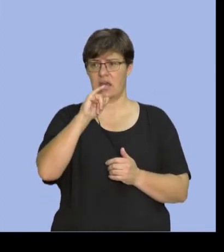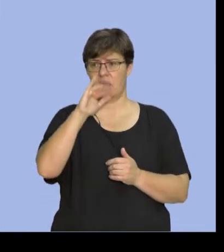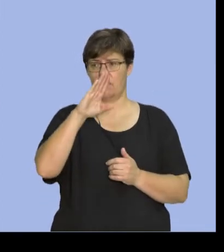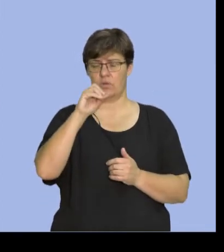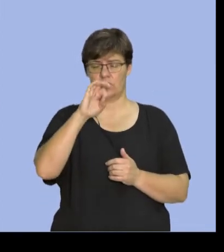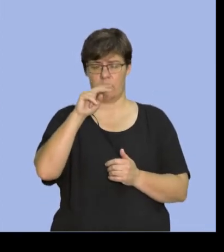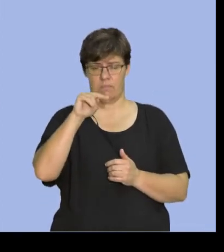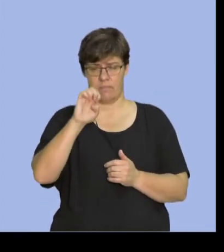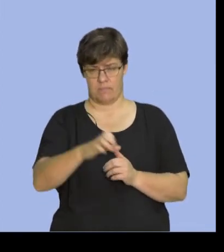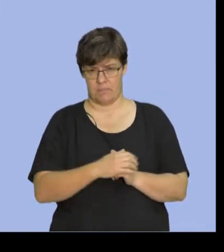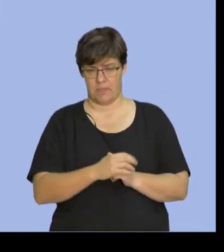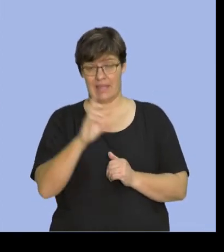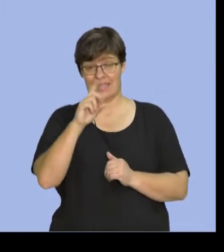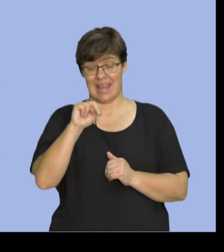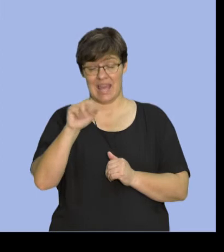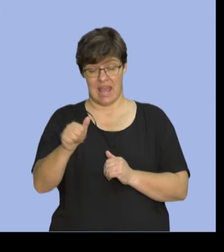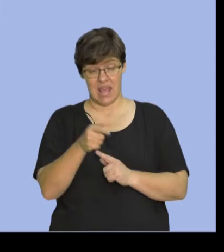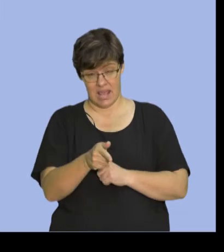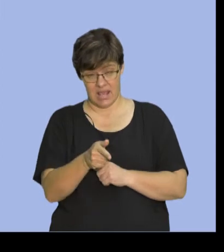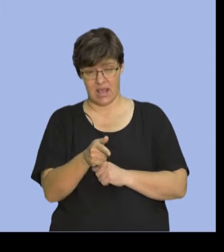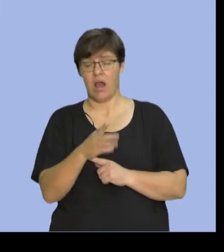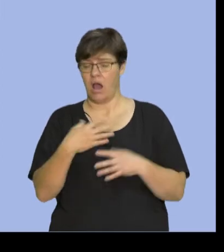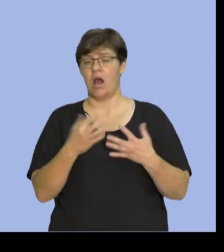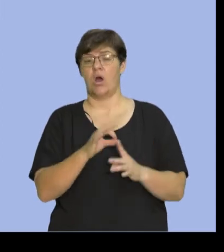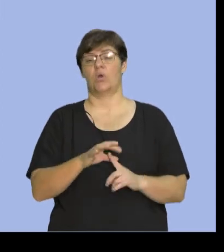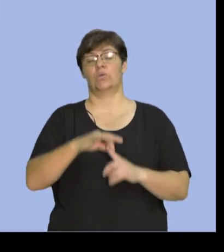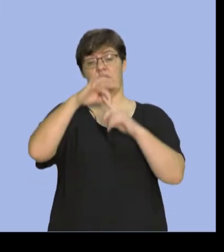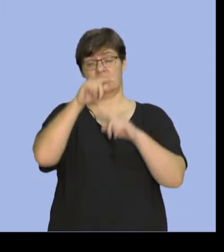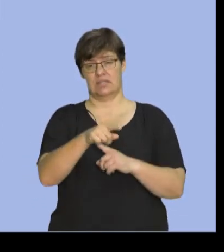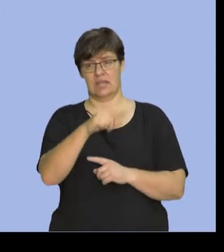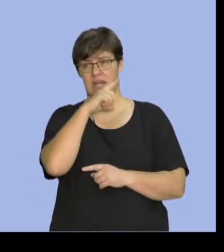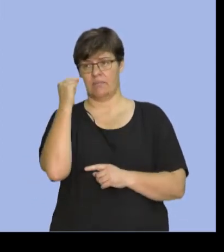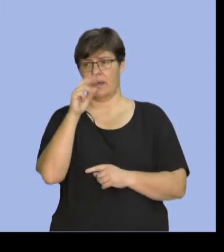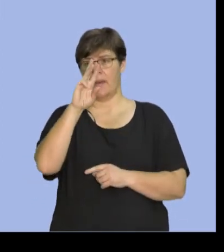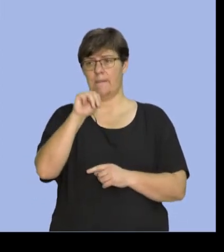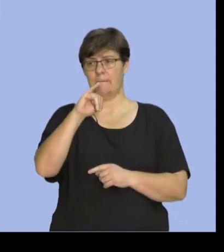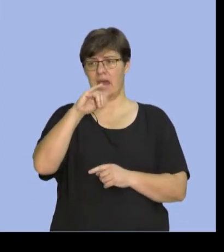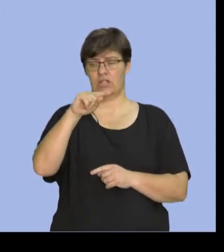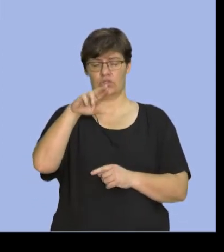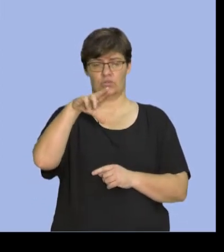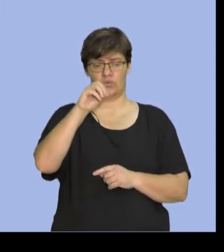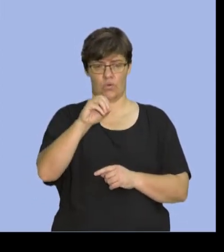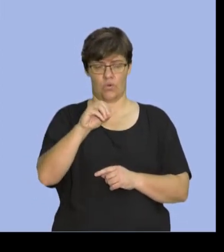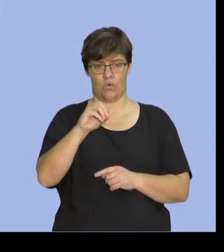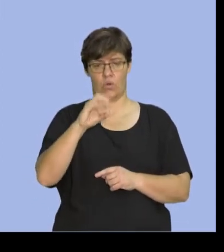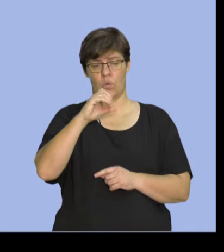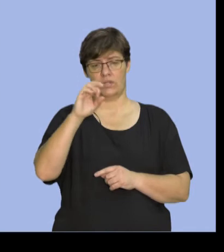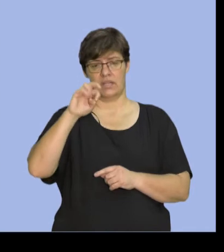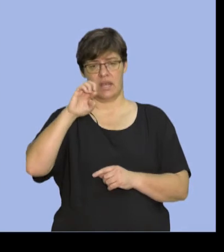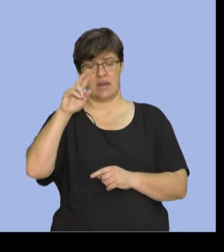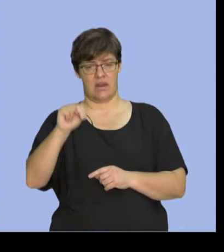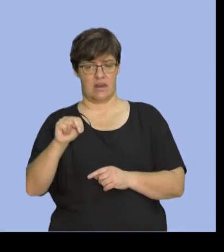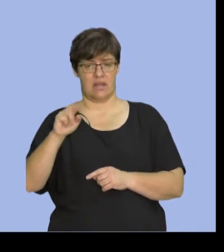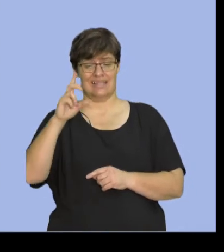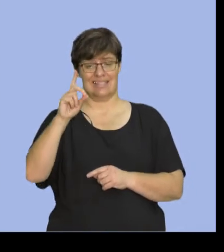DNA present in the mitochondria is unique, and it's called mitochondrial DNA, which is something that we discuss